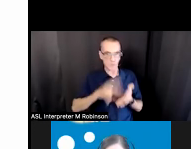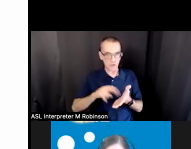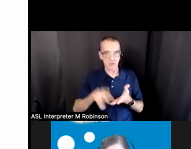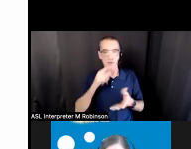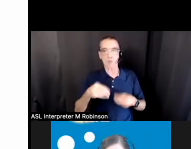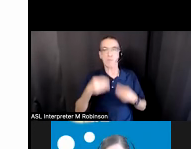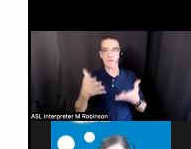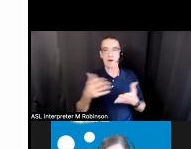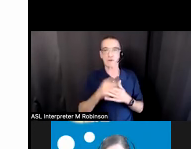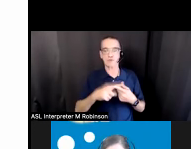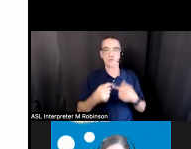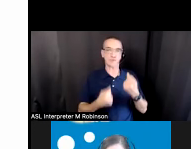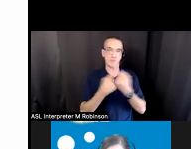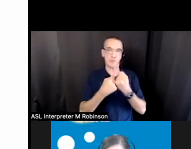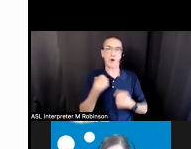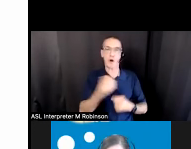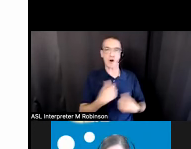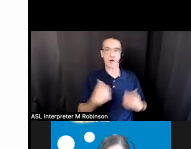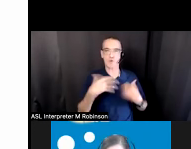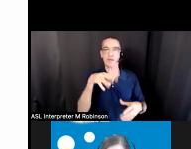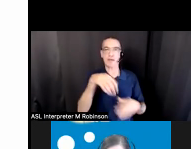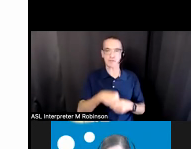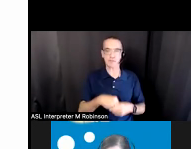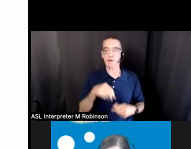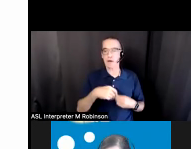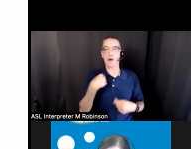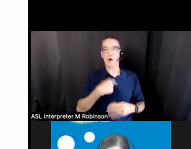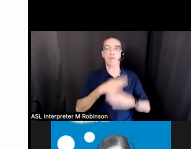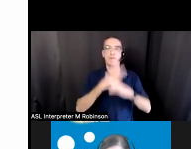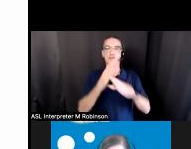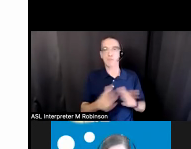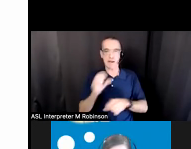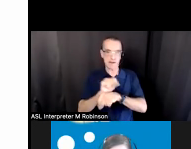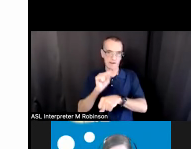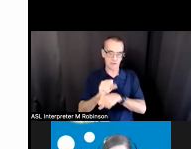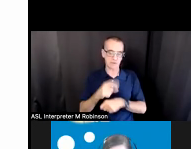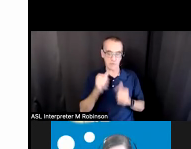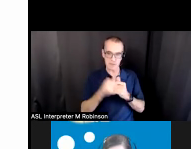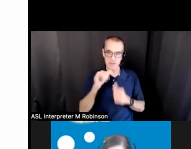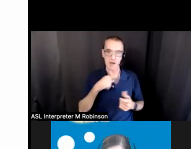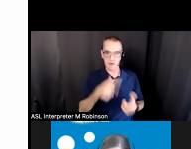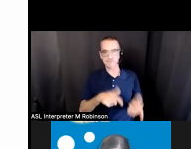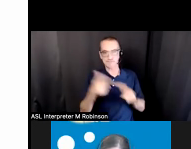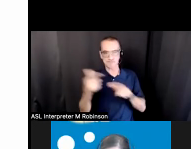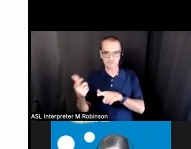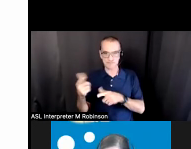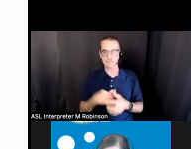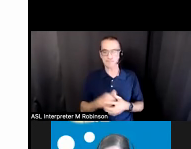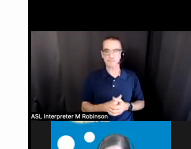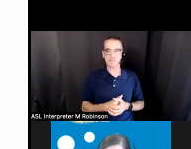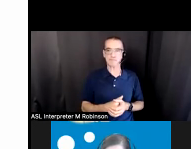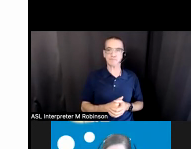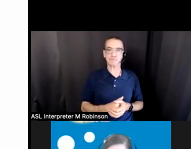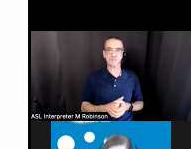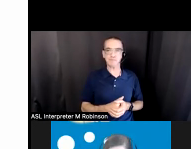providing to support our youth engagement in our prevention planning efforts. So with that, I will go ahead and pass it on to our